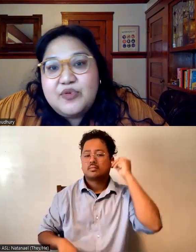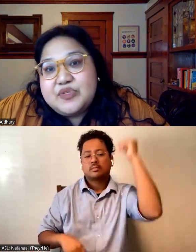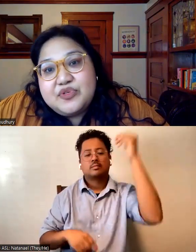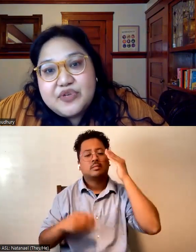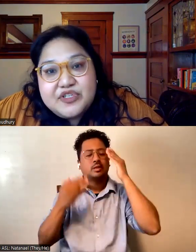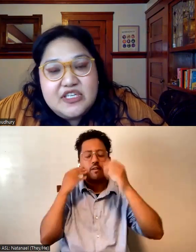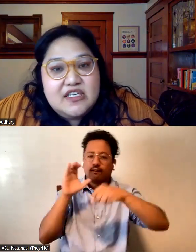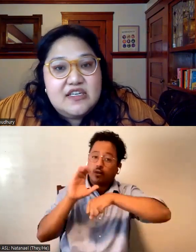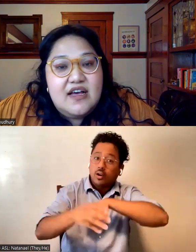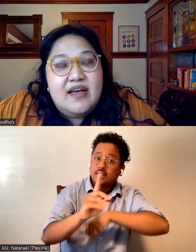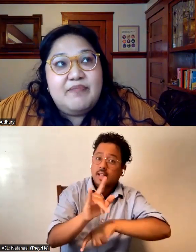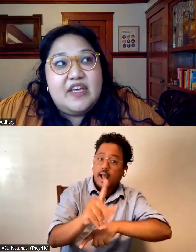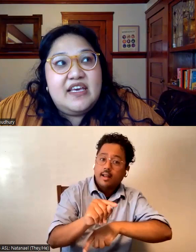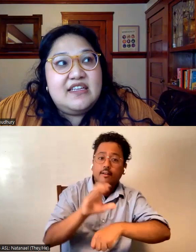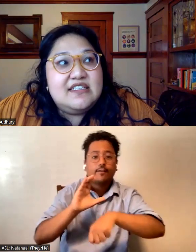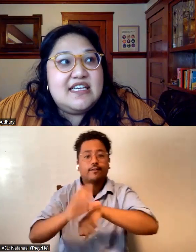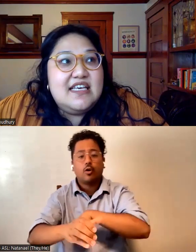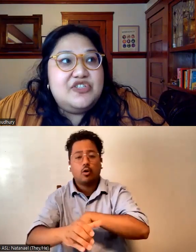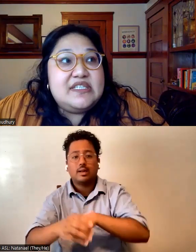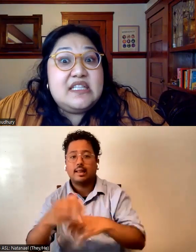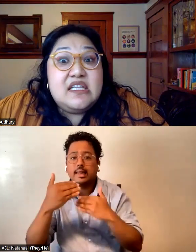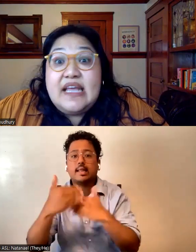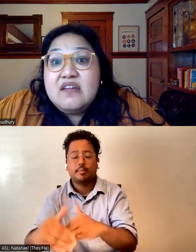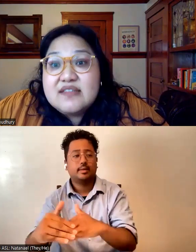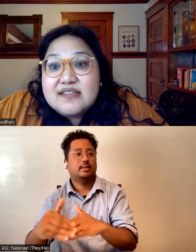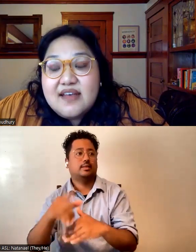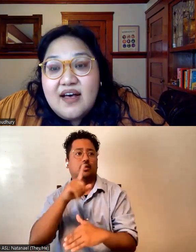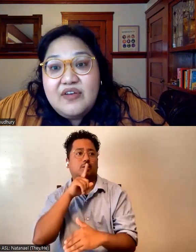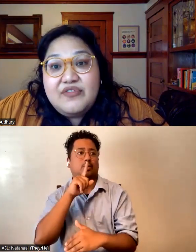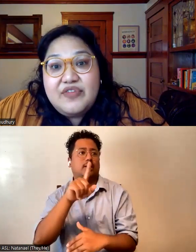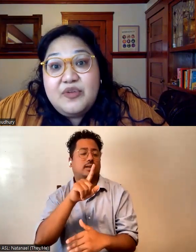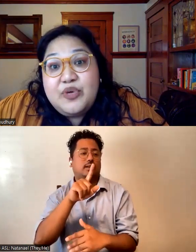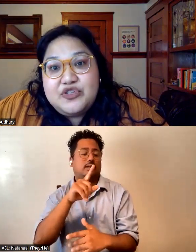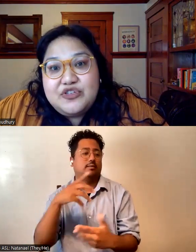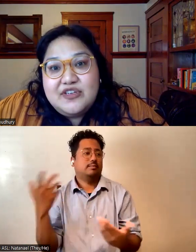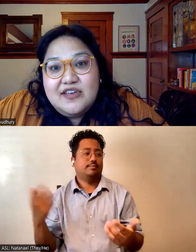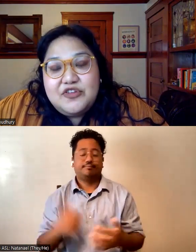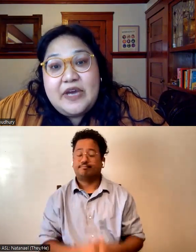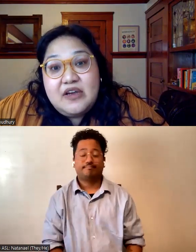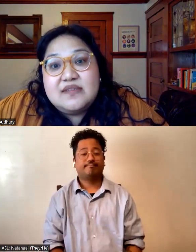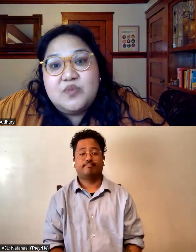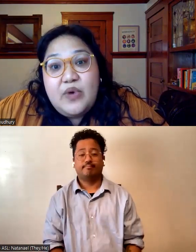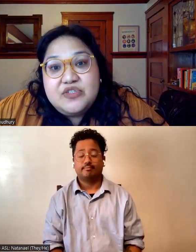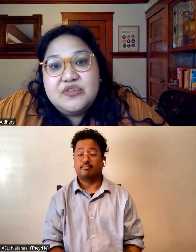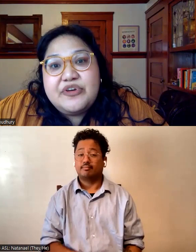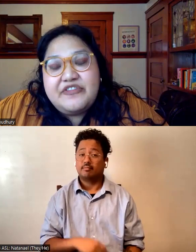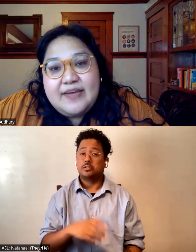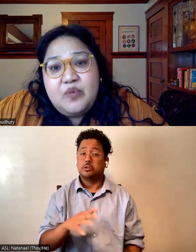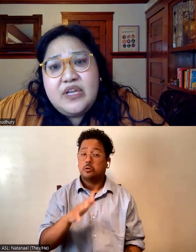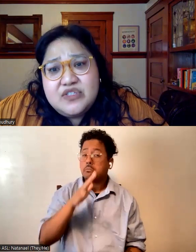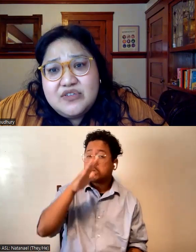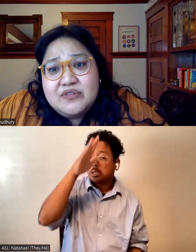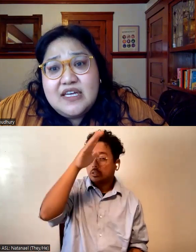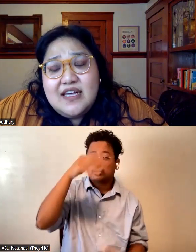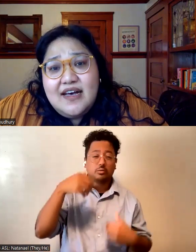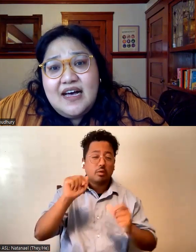diets and forced restriction, and just the lengths in which your parents went to or your family